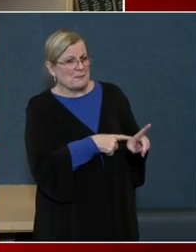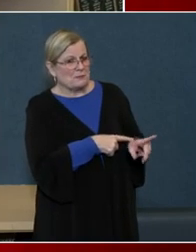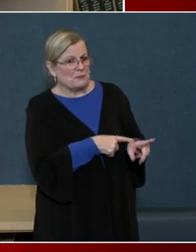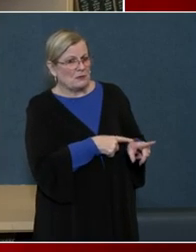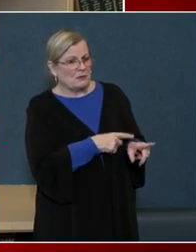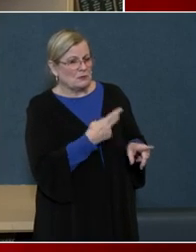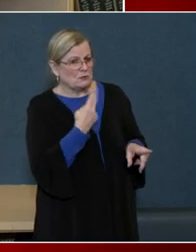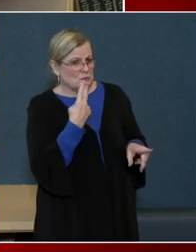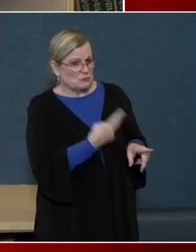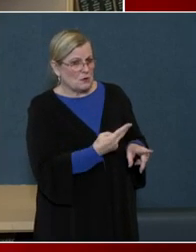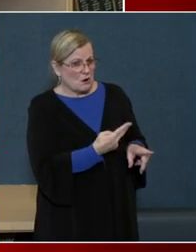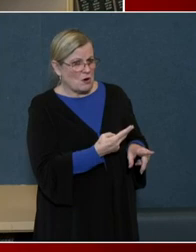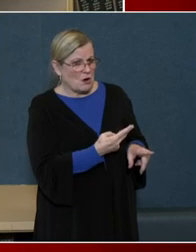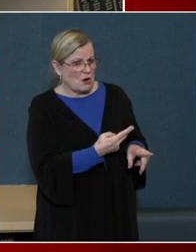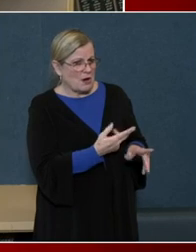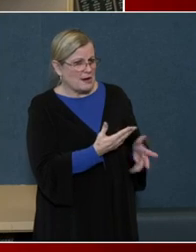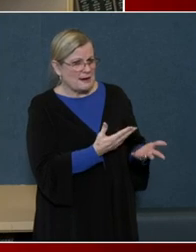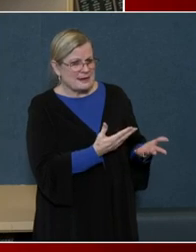event in the district?